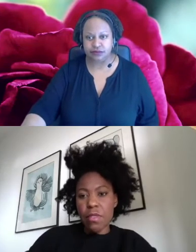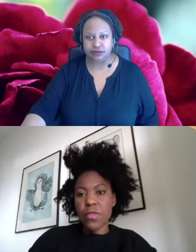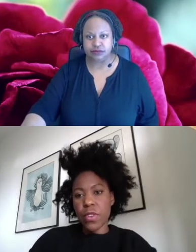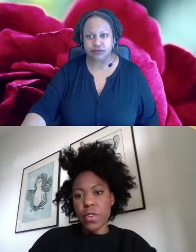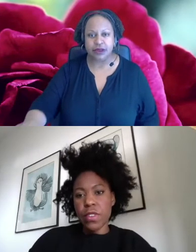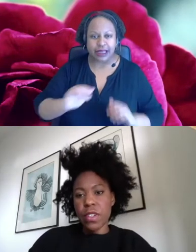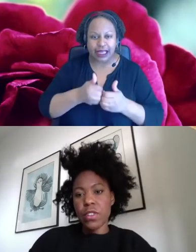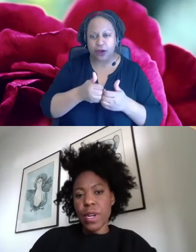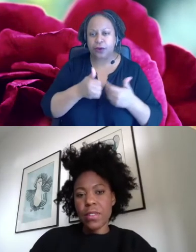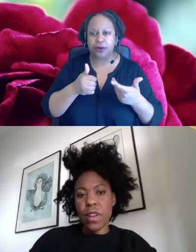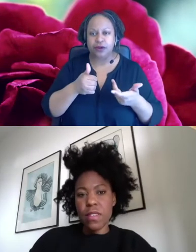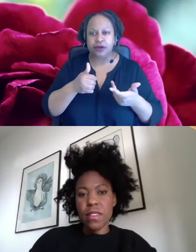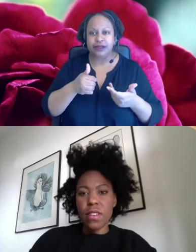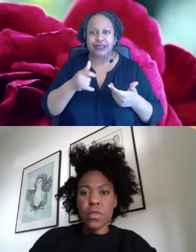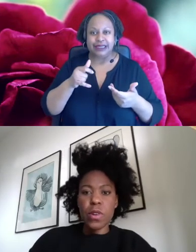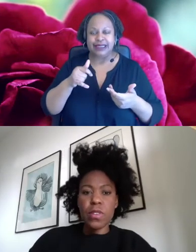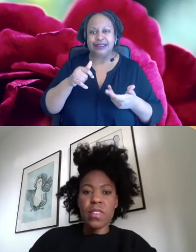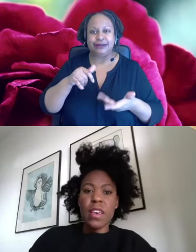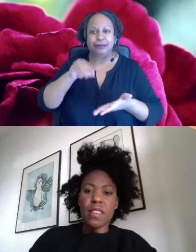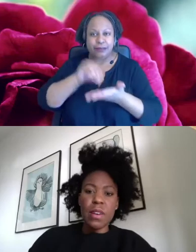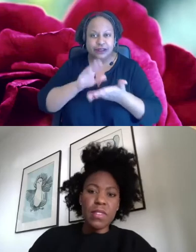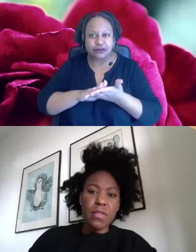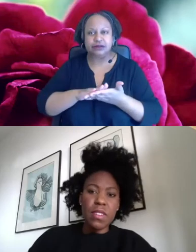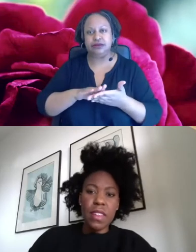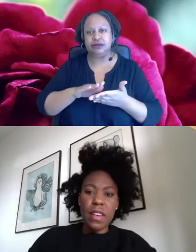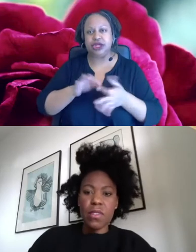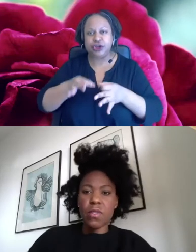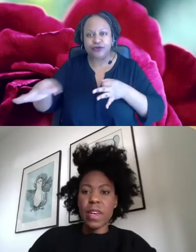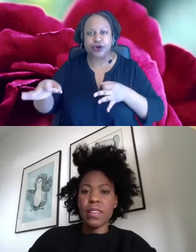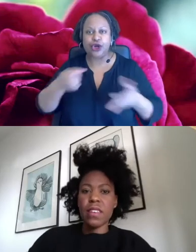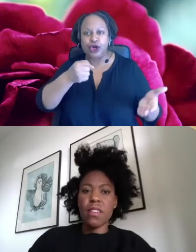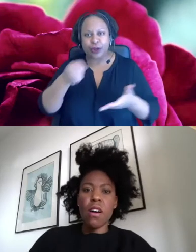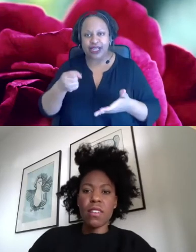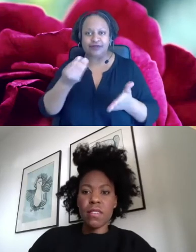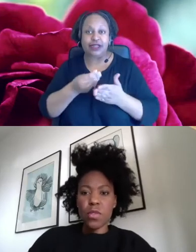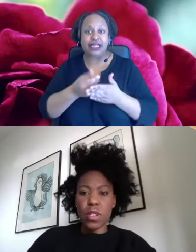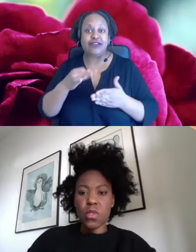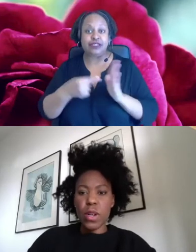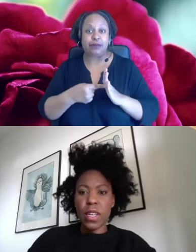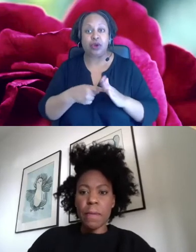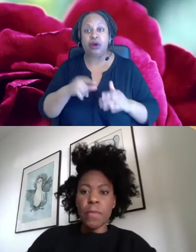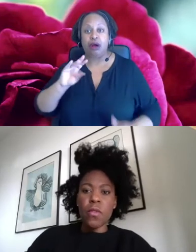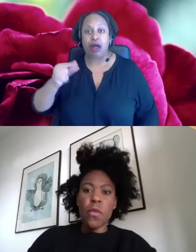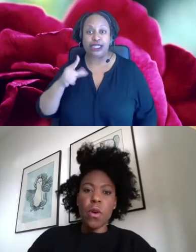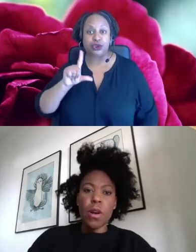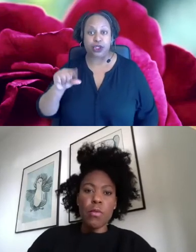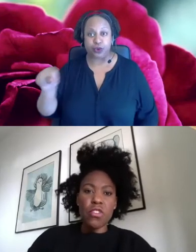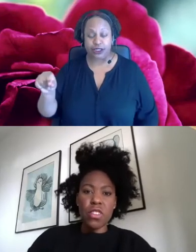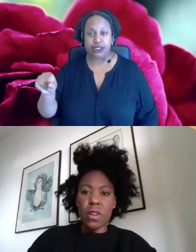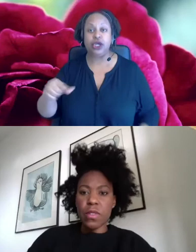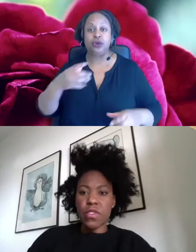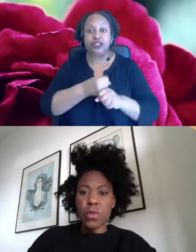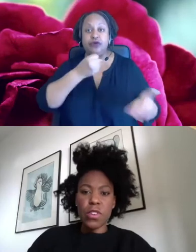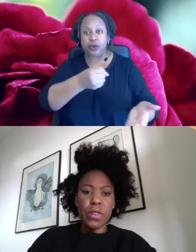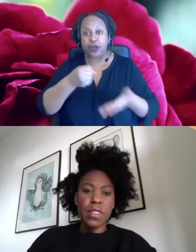claim deferred grant funds. In other words, say I received a $10,000 grant in August of 2020 for a project